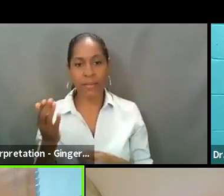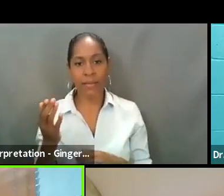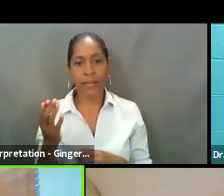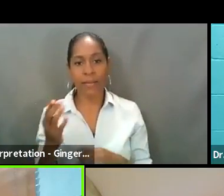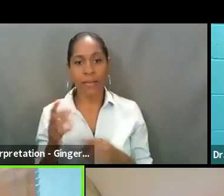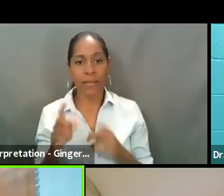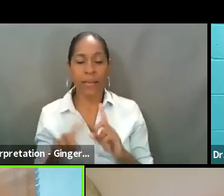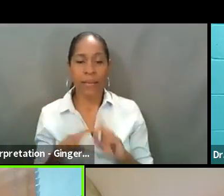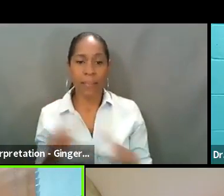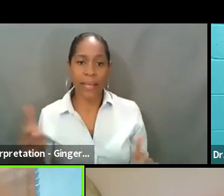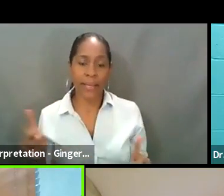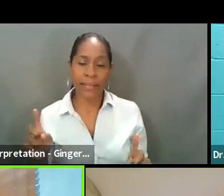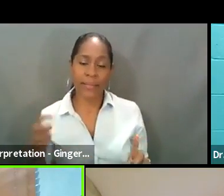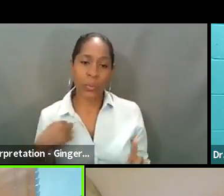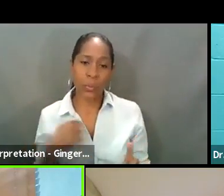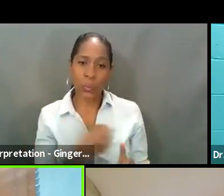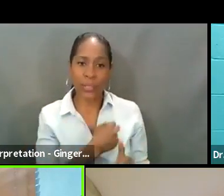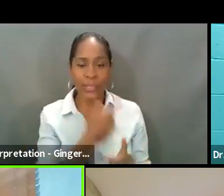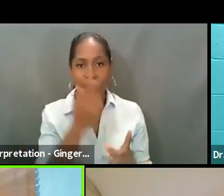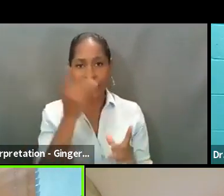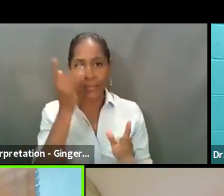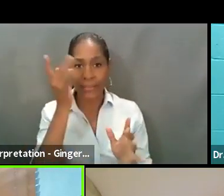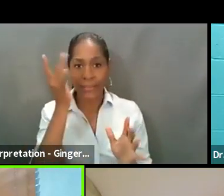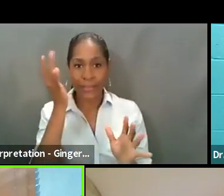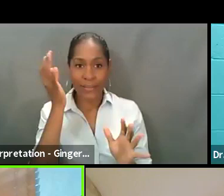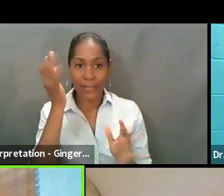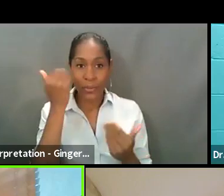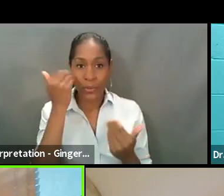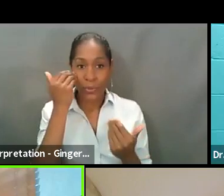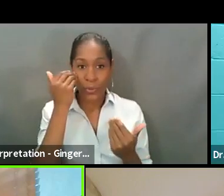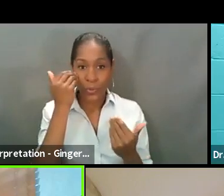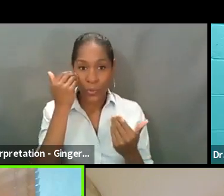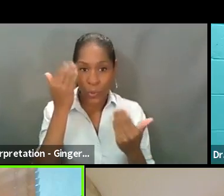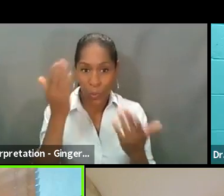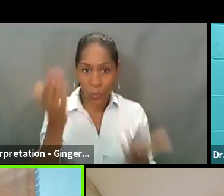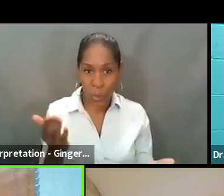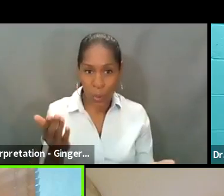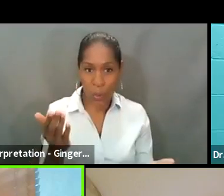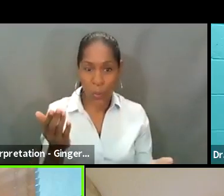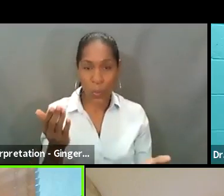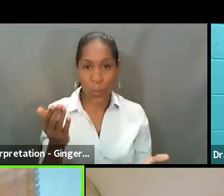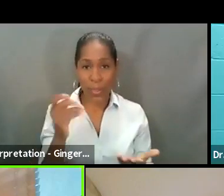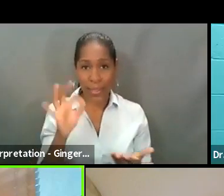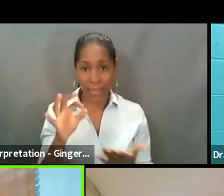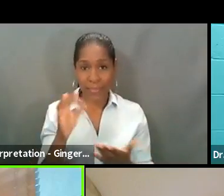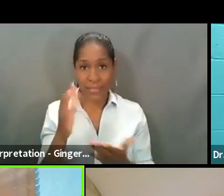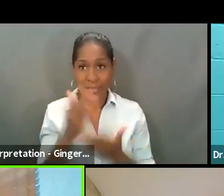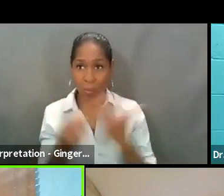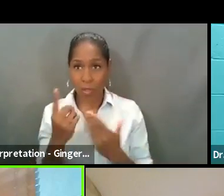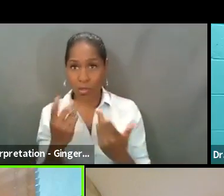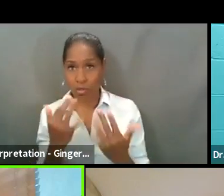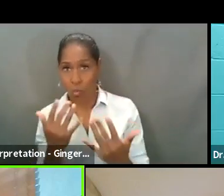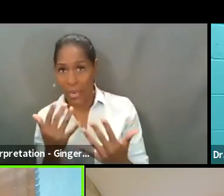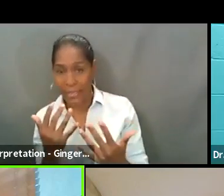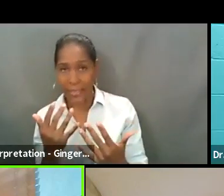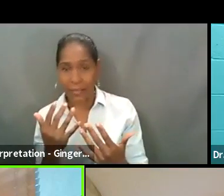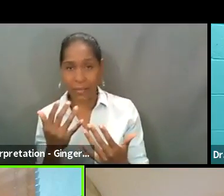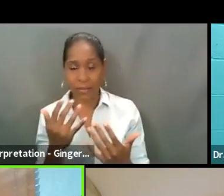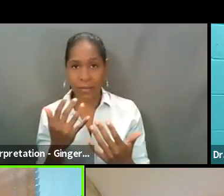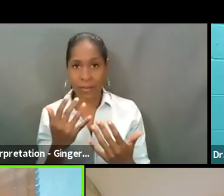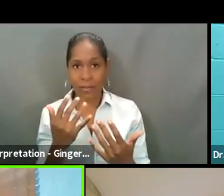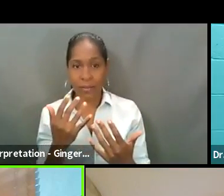we don't know if whoever is waiting to get immunity is gonna make it or not. I mean, to say it in a very few